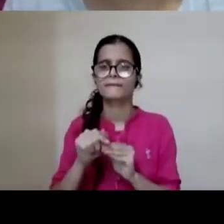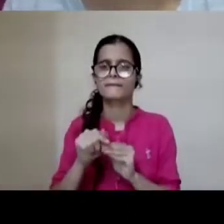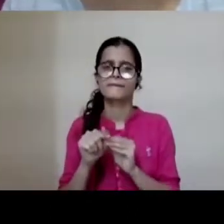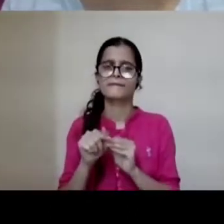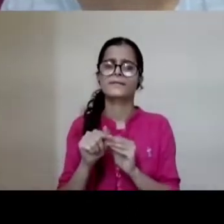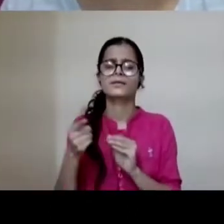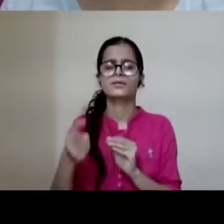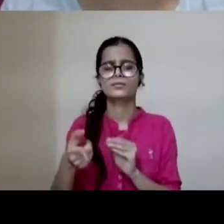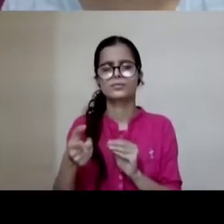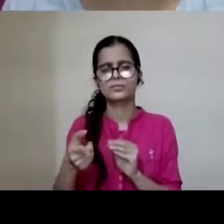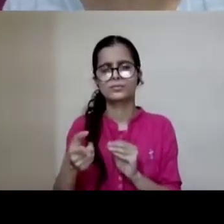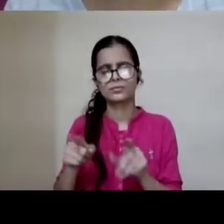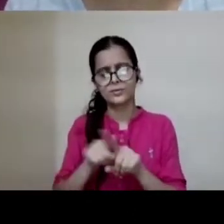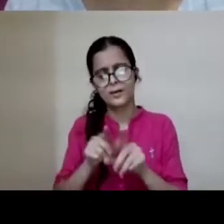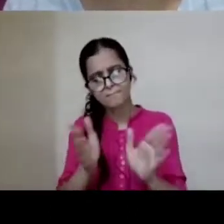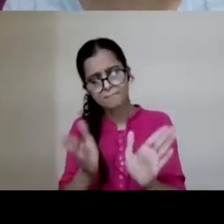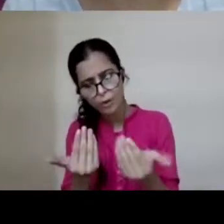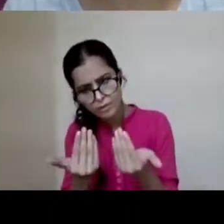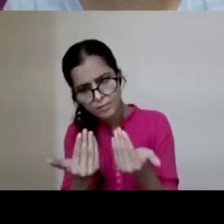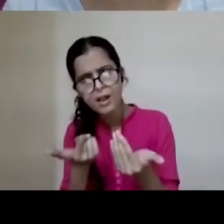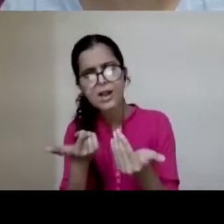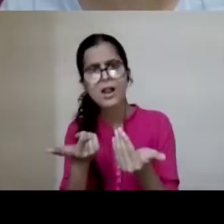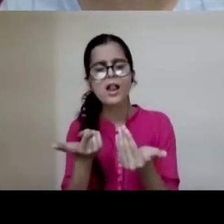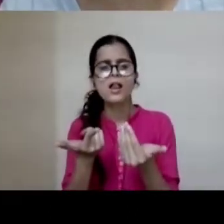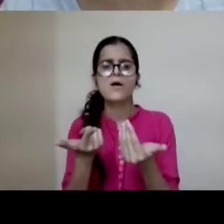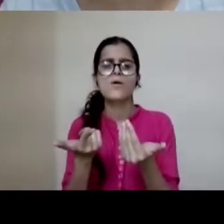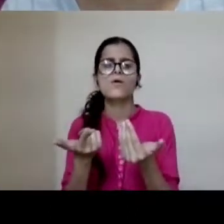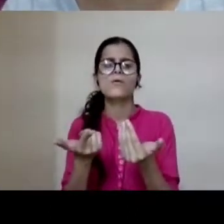to the extent possible,